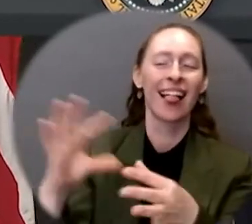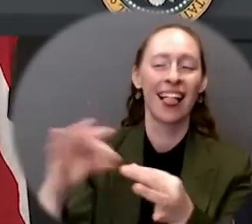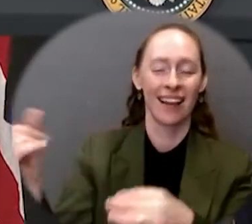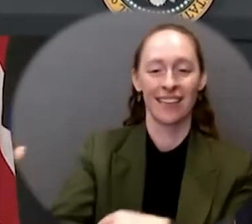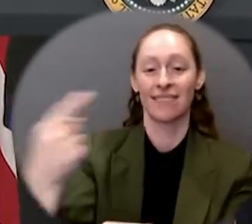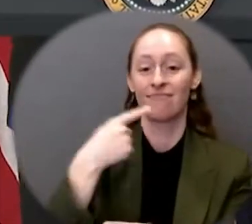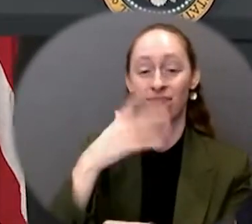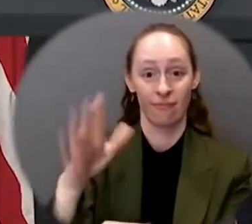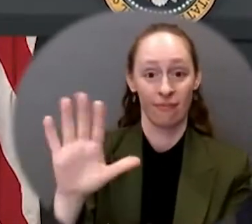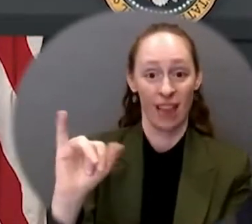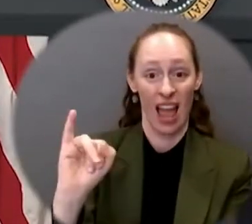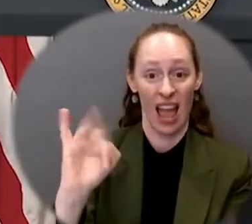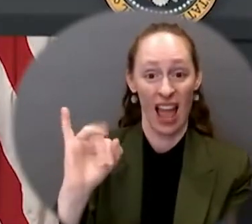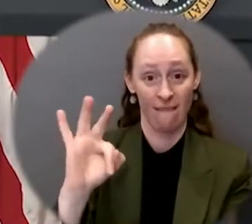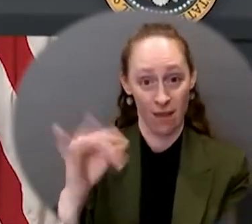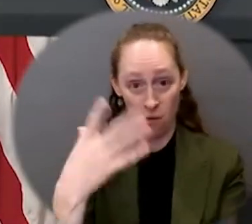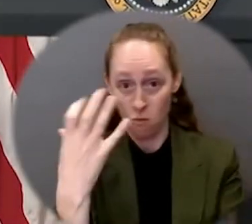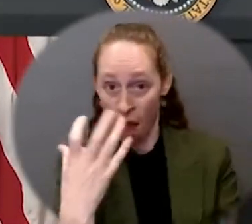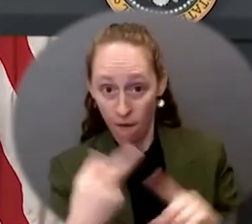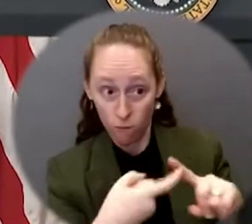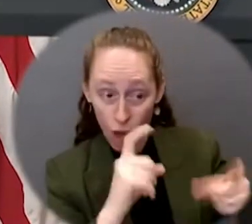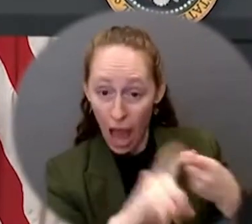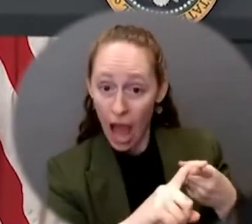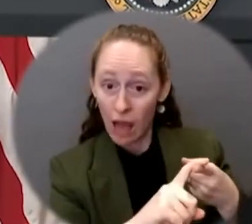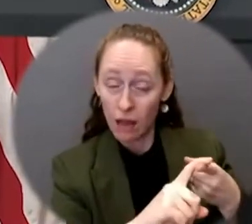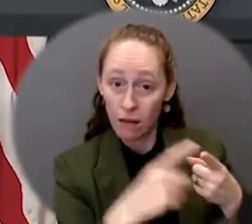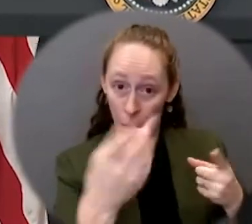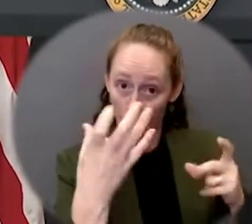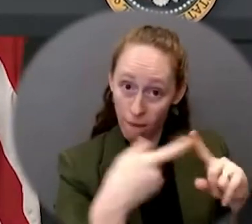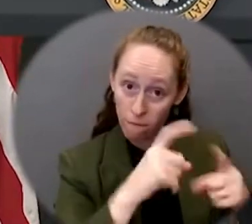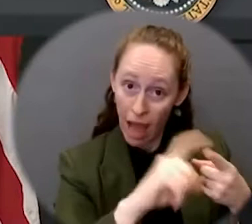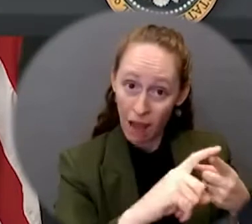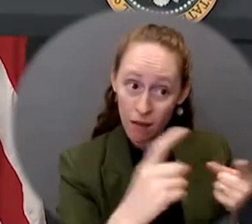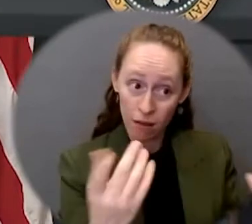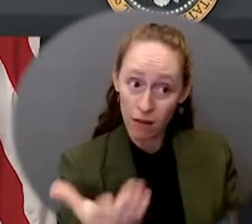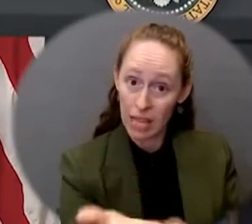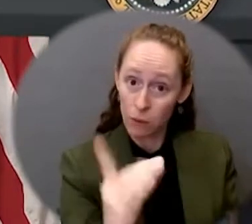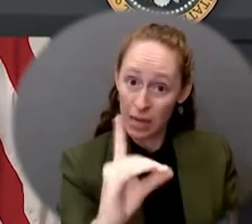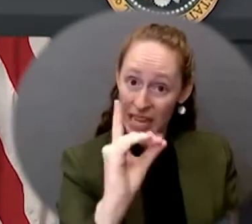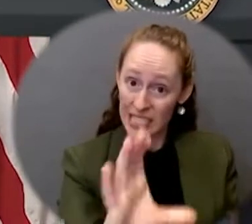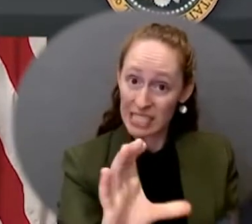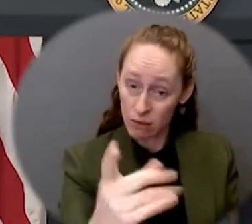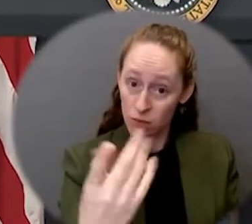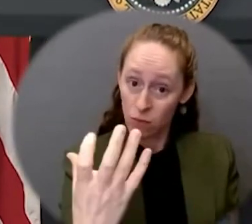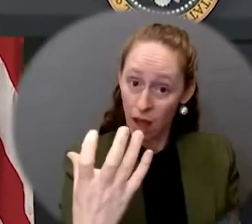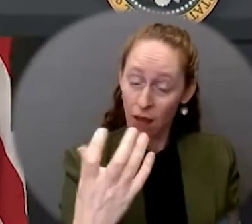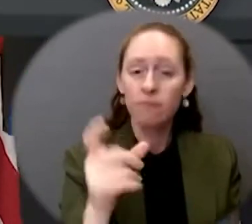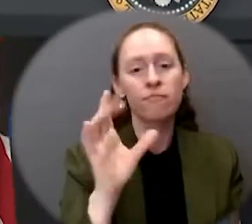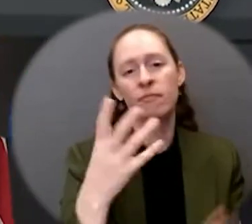Someone once said that if you're looking for a friend in Washington, get a dog.